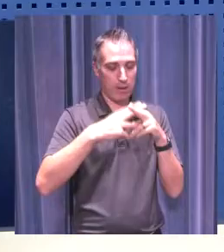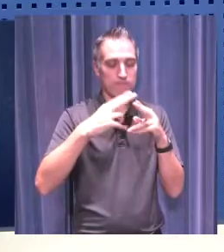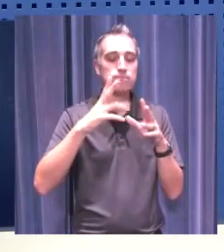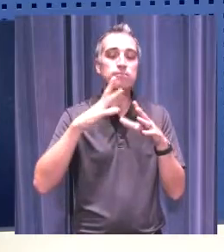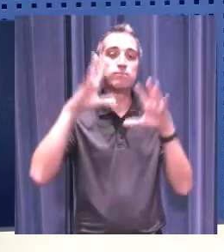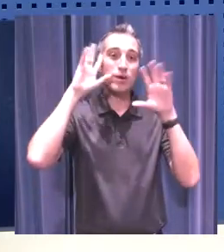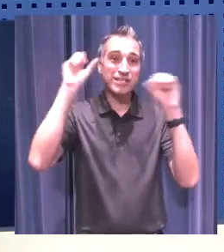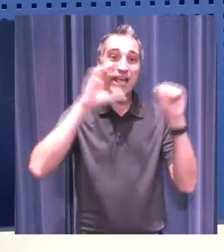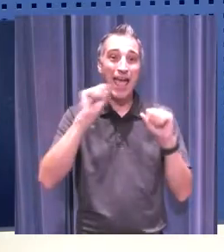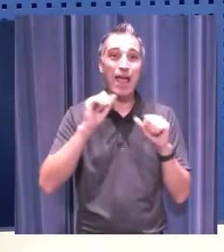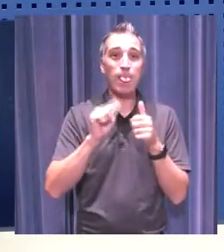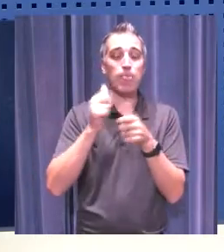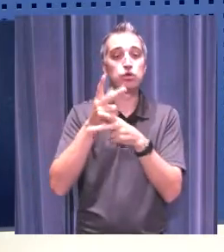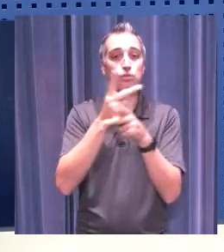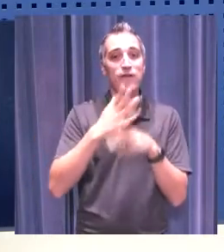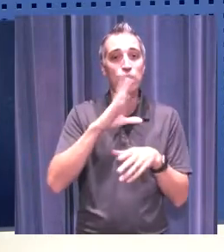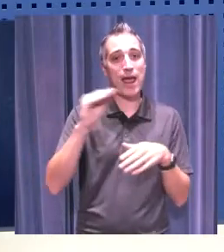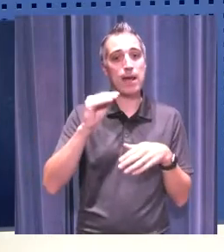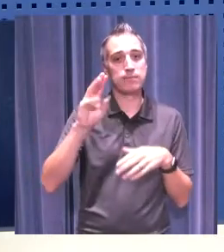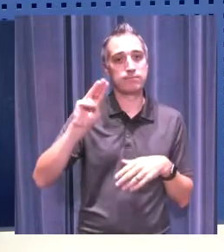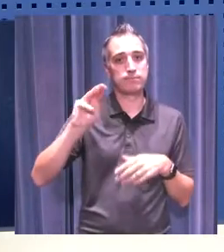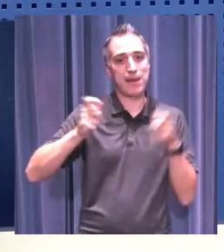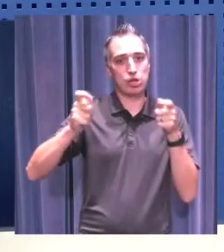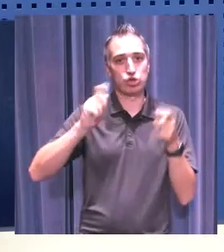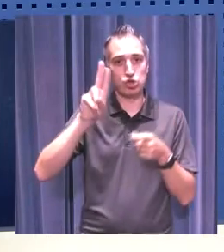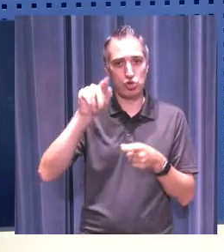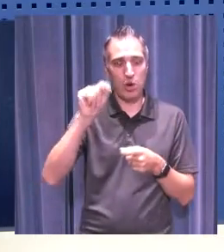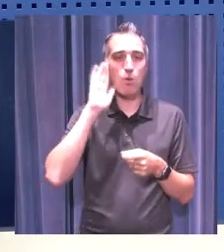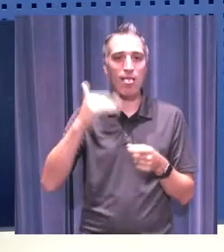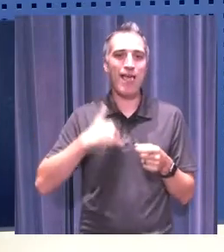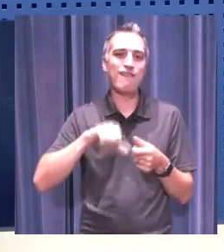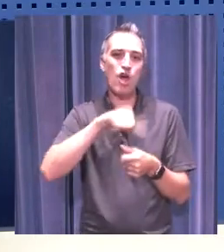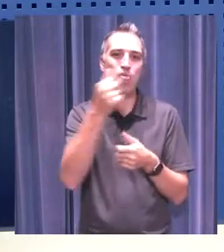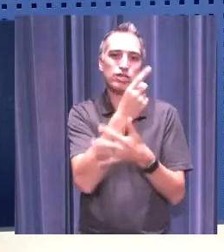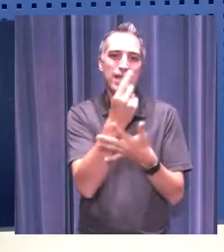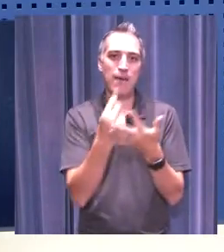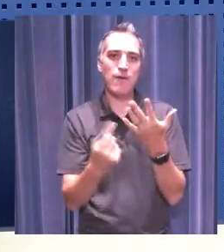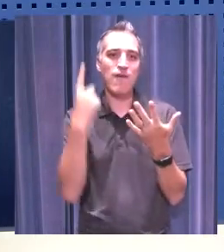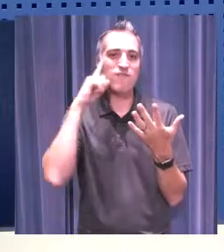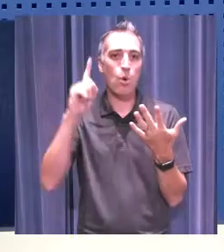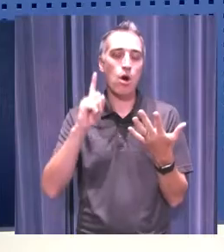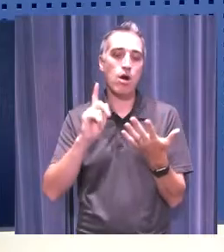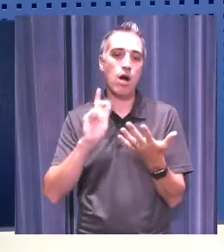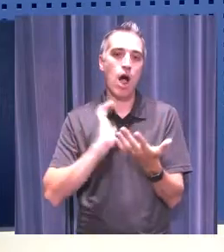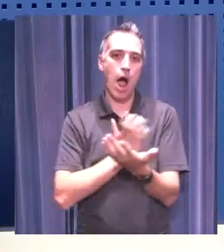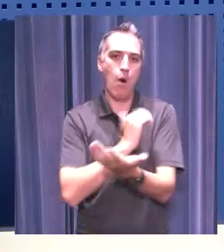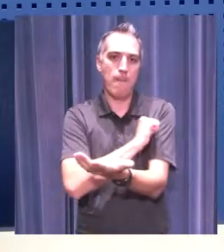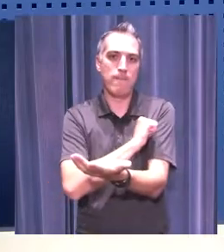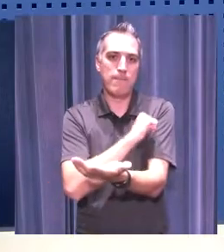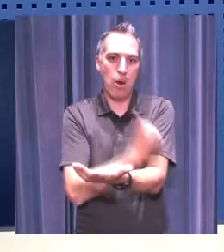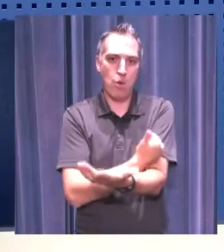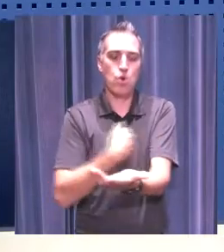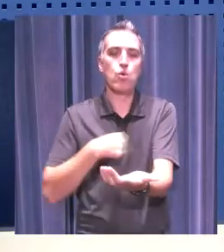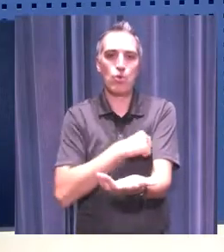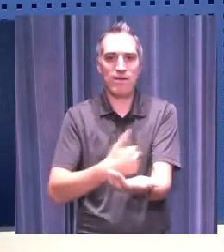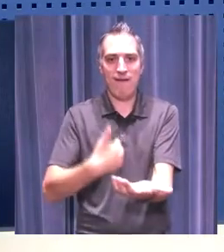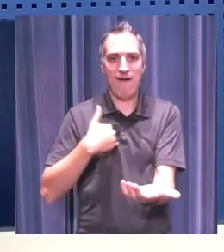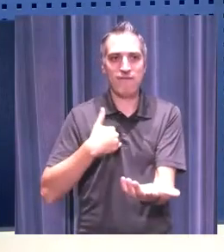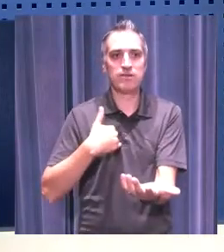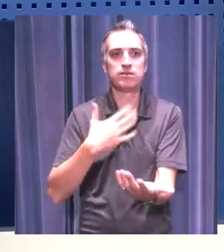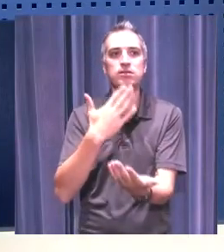and managerial unit will be prepared to take additional steps as it relates to the confidence we hold for current Board of Trustee members. Thank